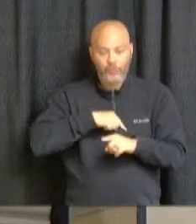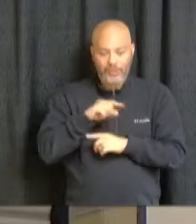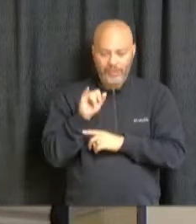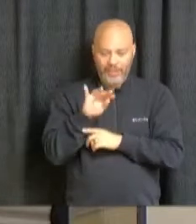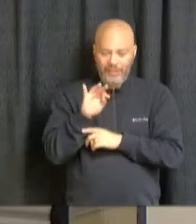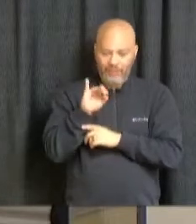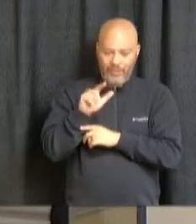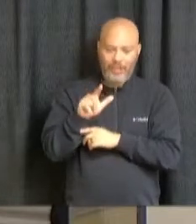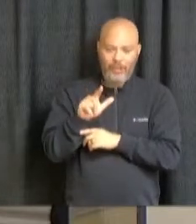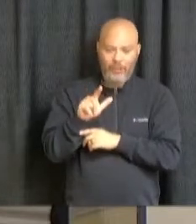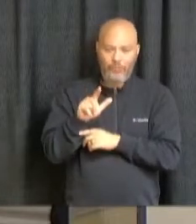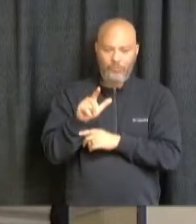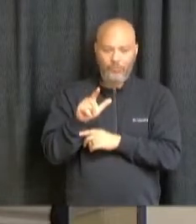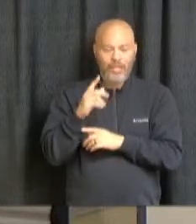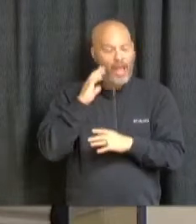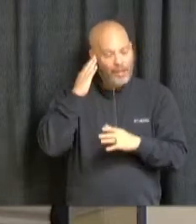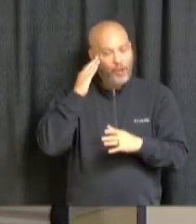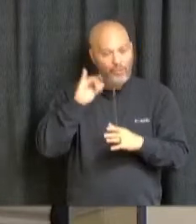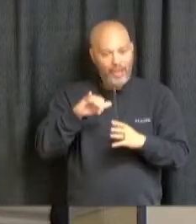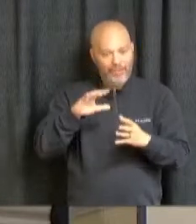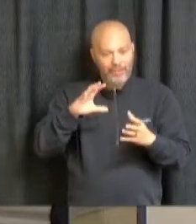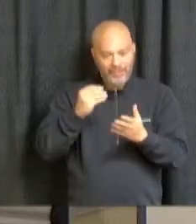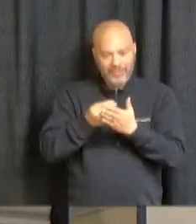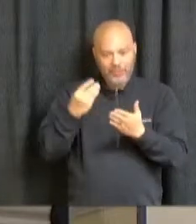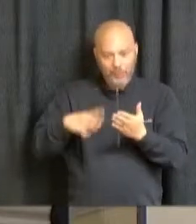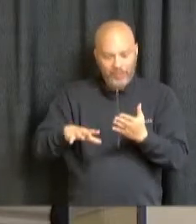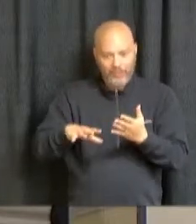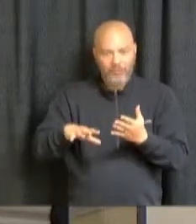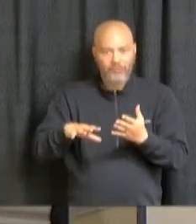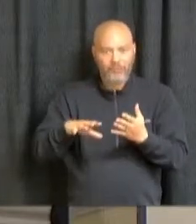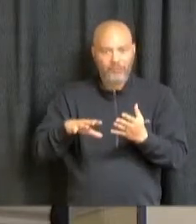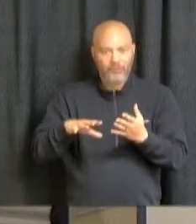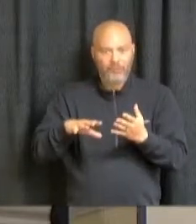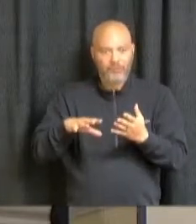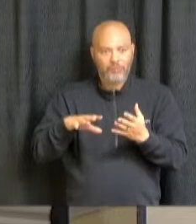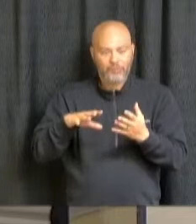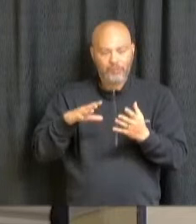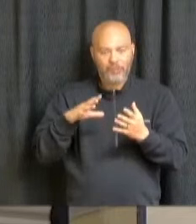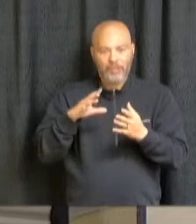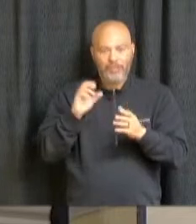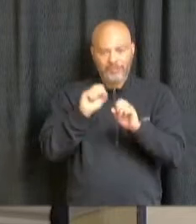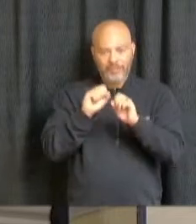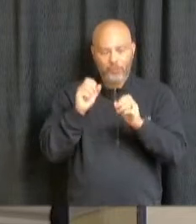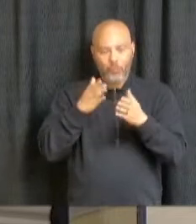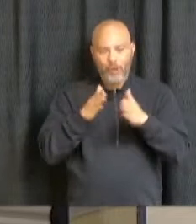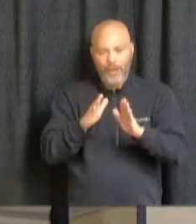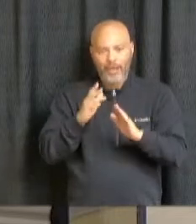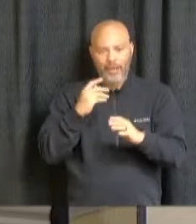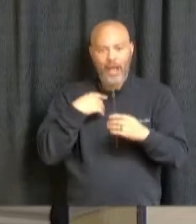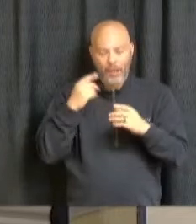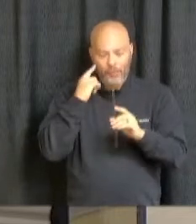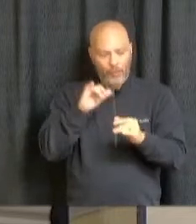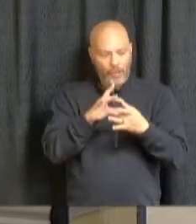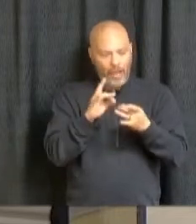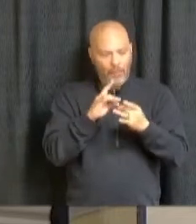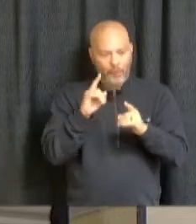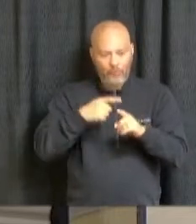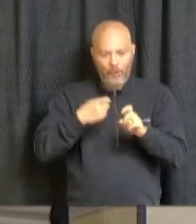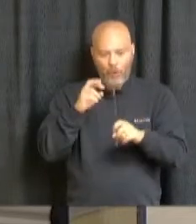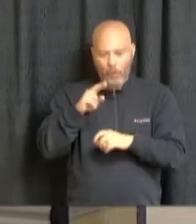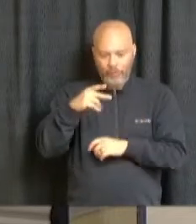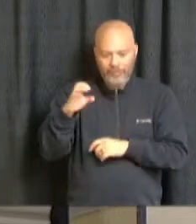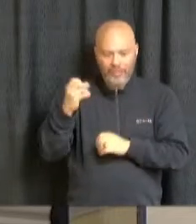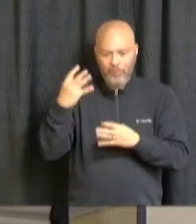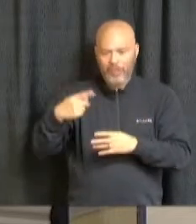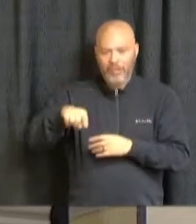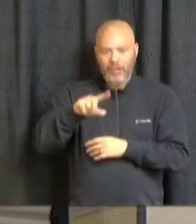infill is messy and expensive, more expensive. And I repeat the comment from Regional Planning Commission.